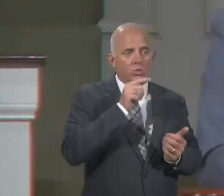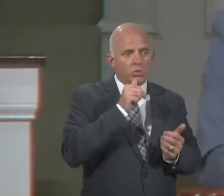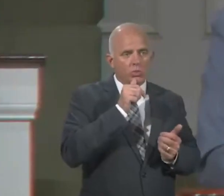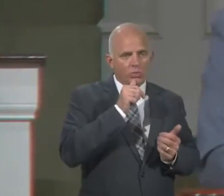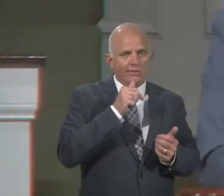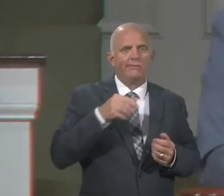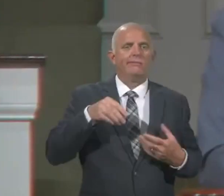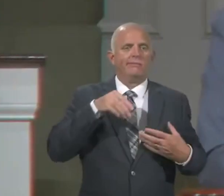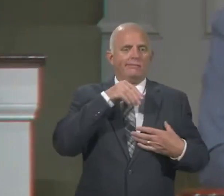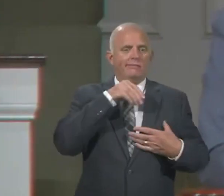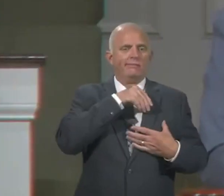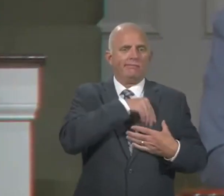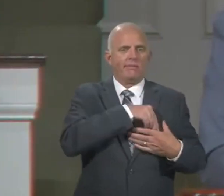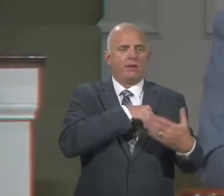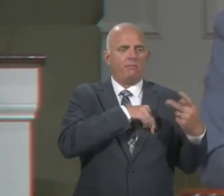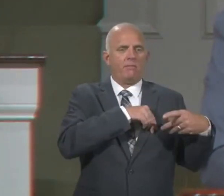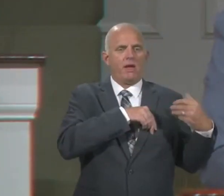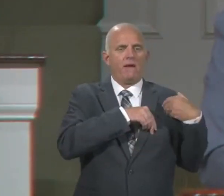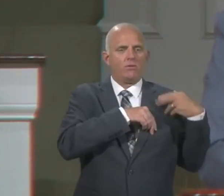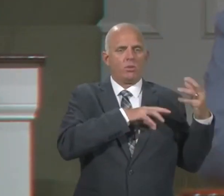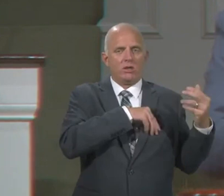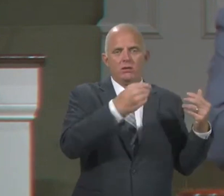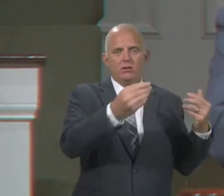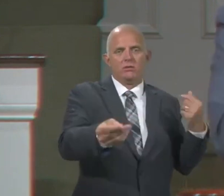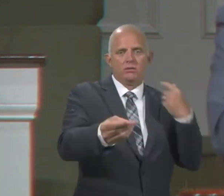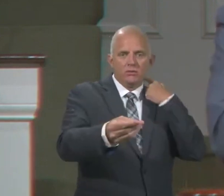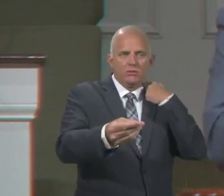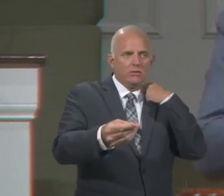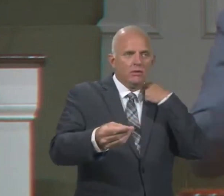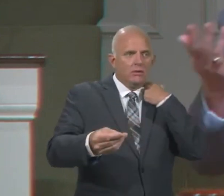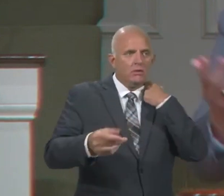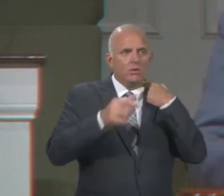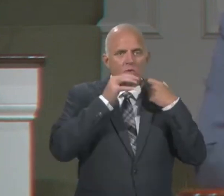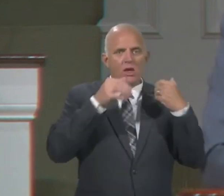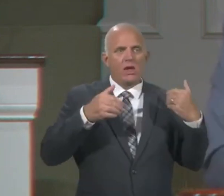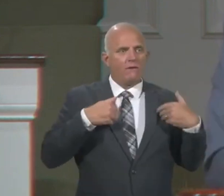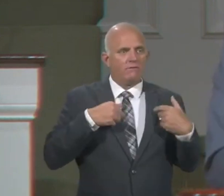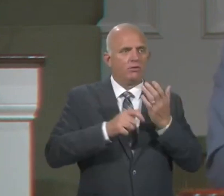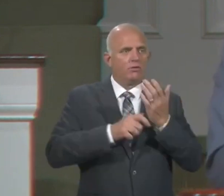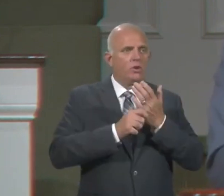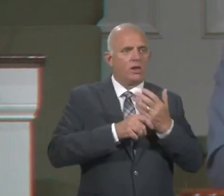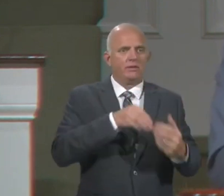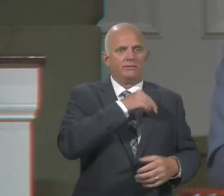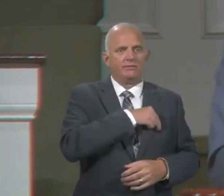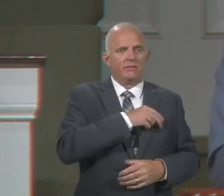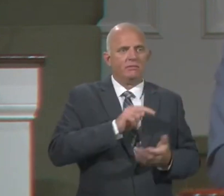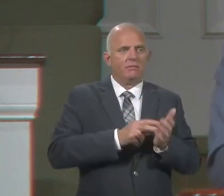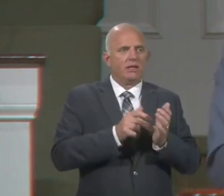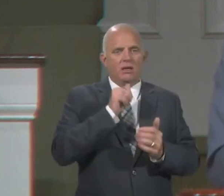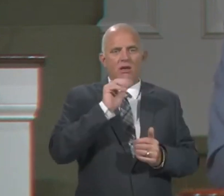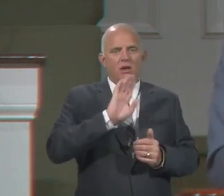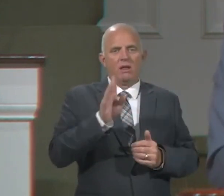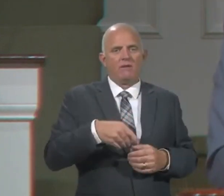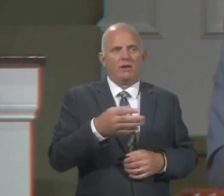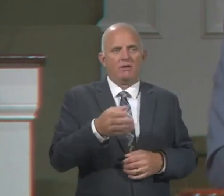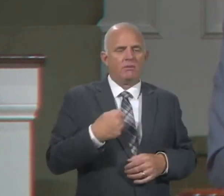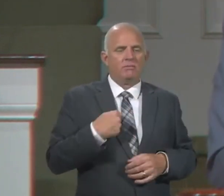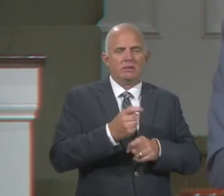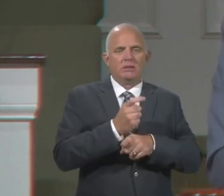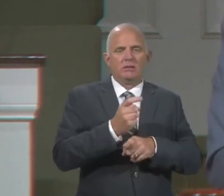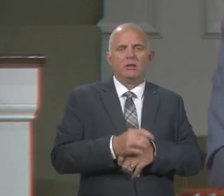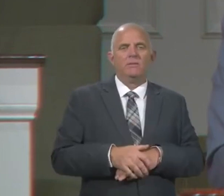tracts. I like to say, though, who has tracts? Those who never give them out. That was a joke, just